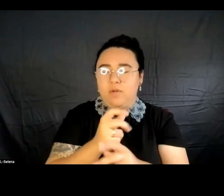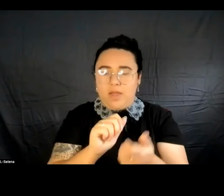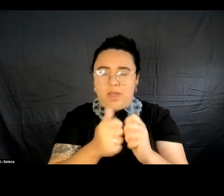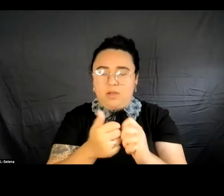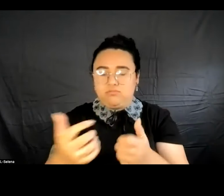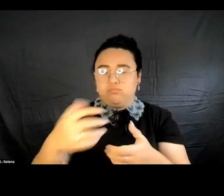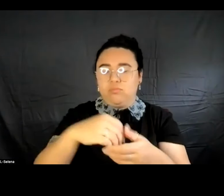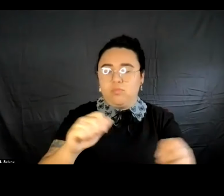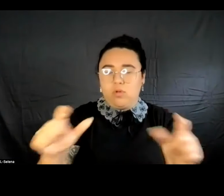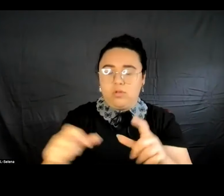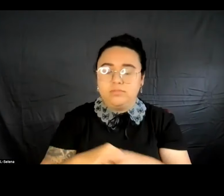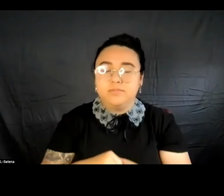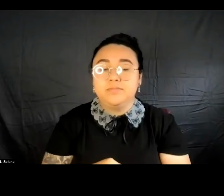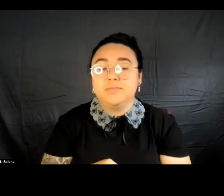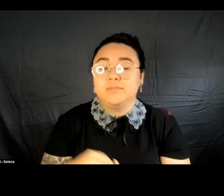in education.